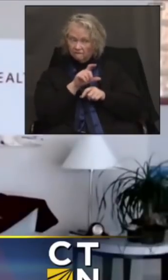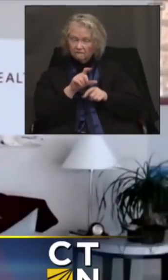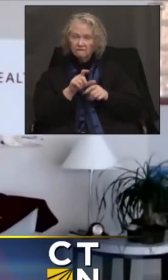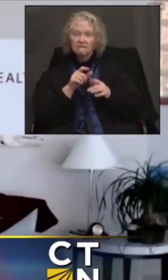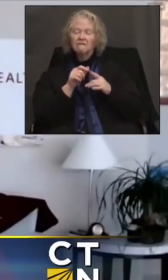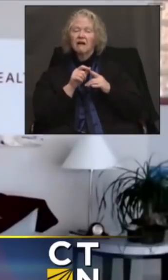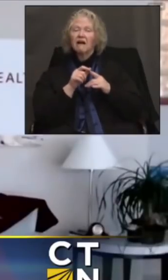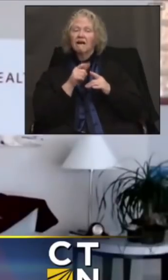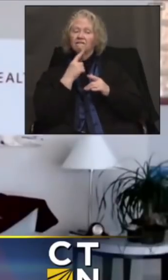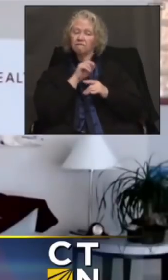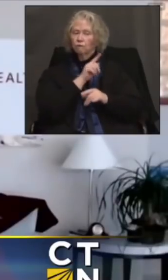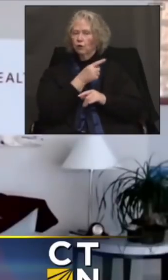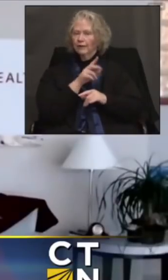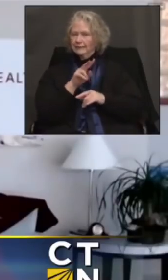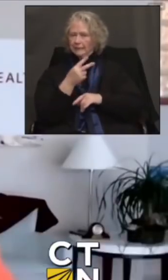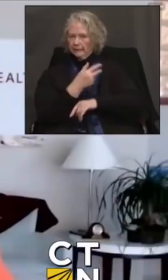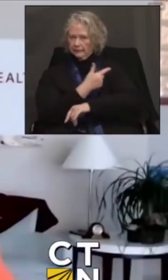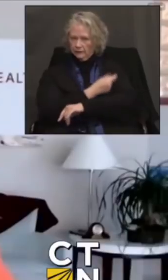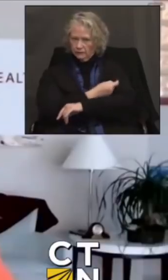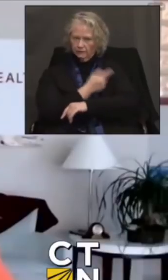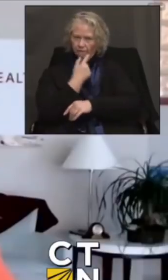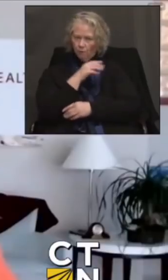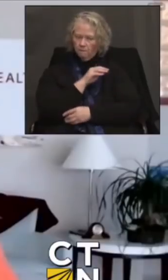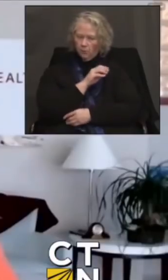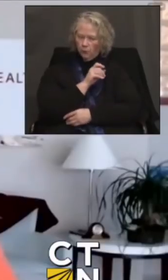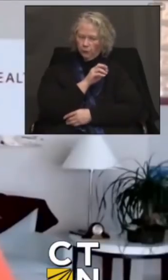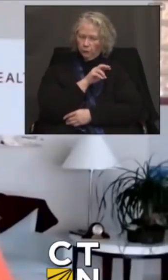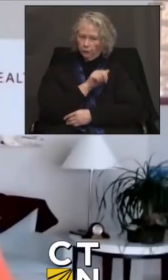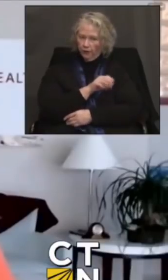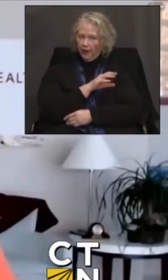dose for the Moderna and Pfizer.